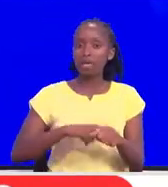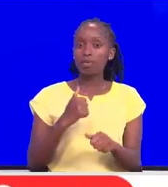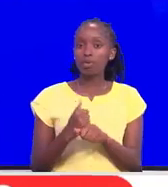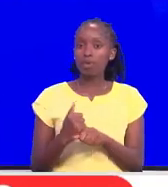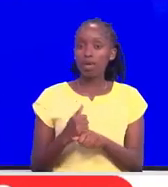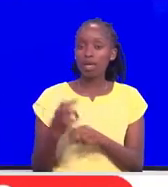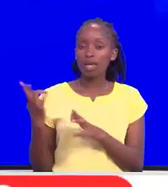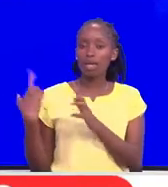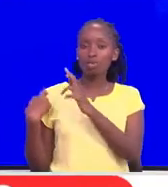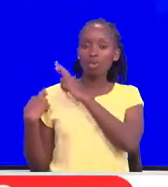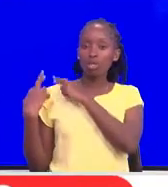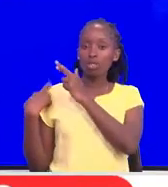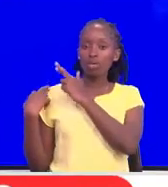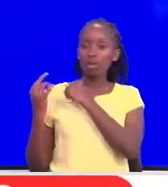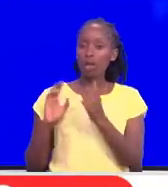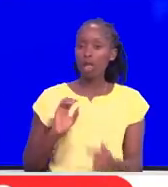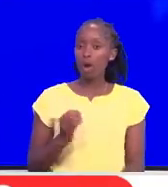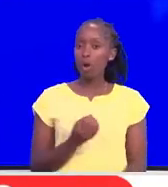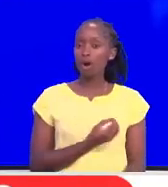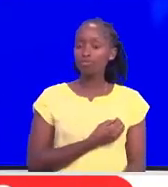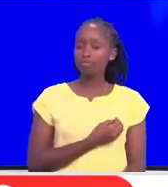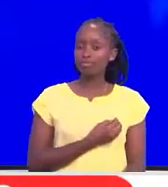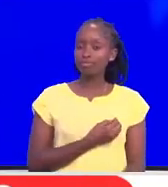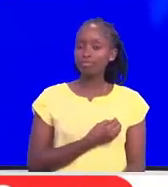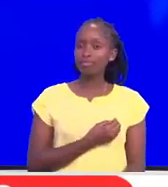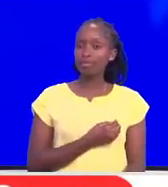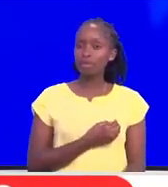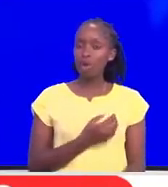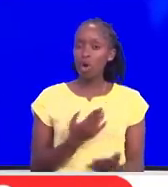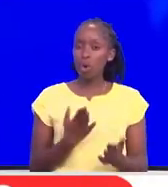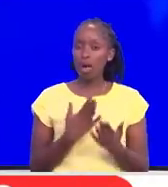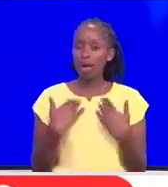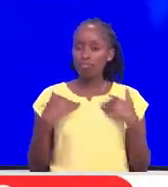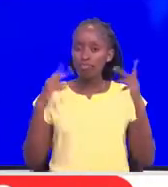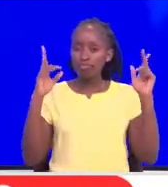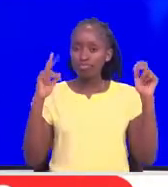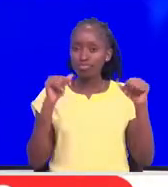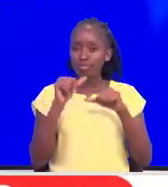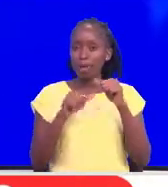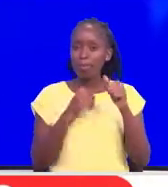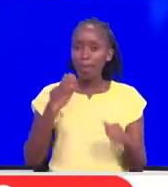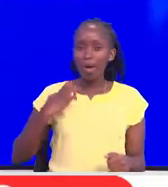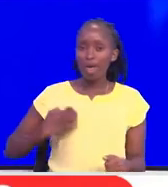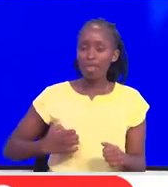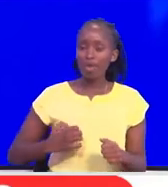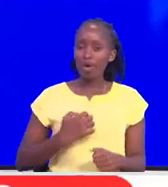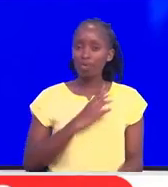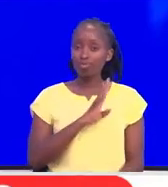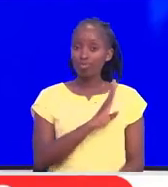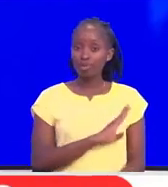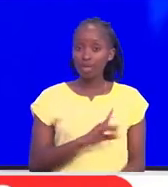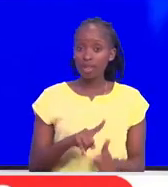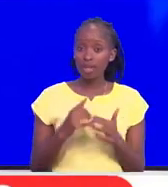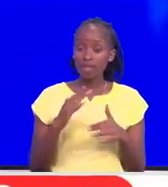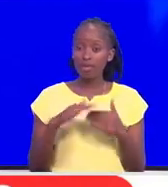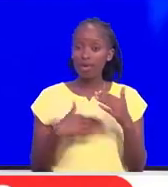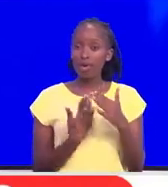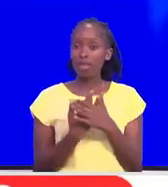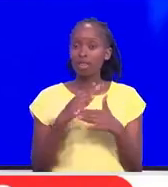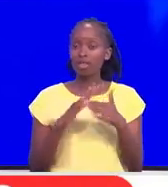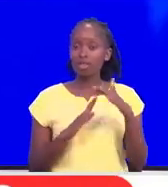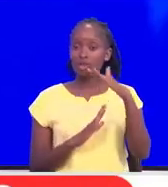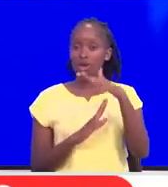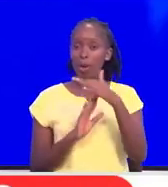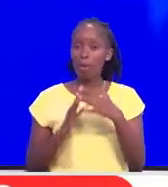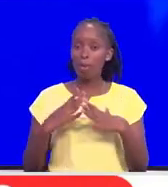our roles, and where we have the issues of ethical conduct, our seniors and officials have confirmed that